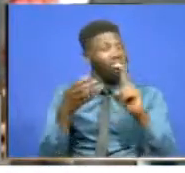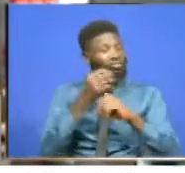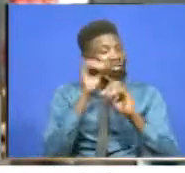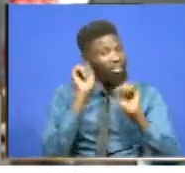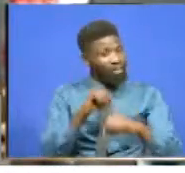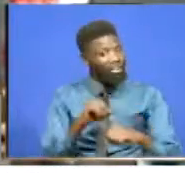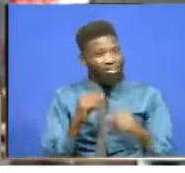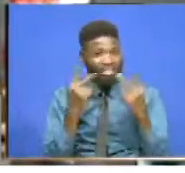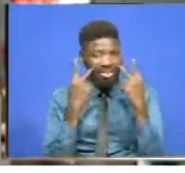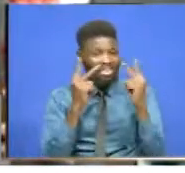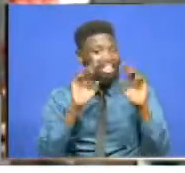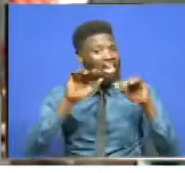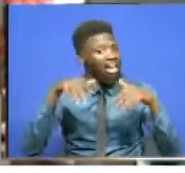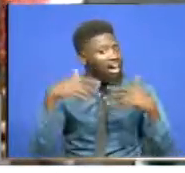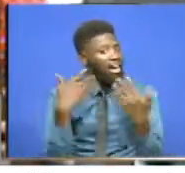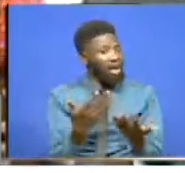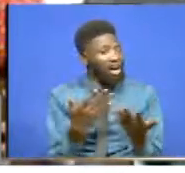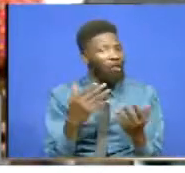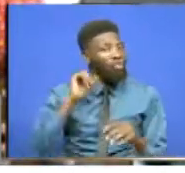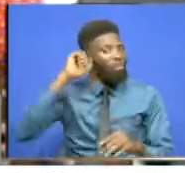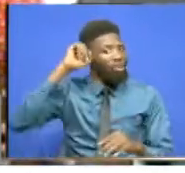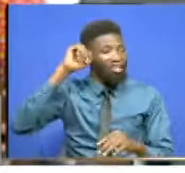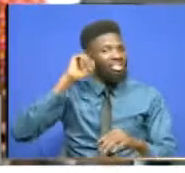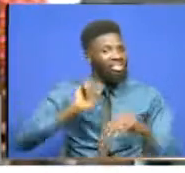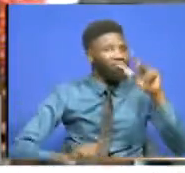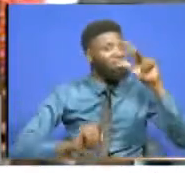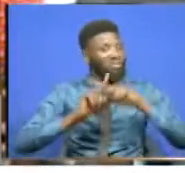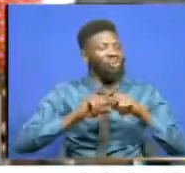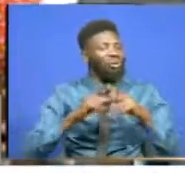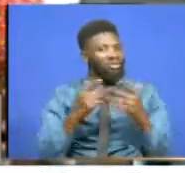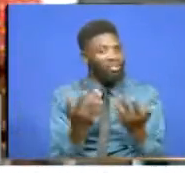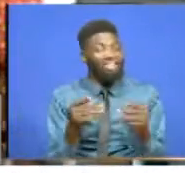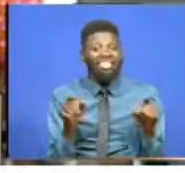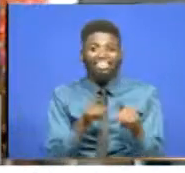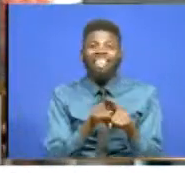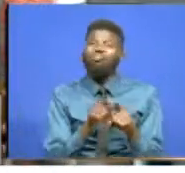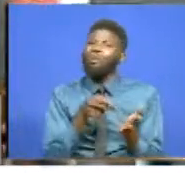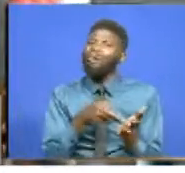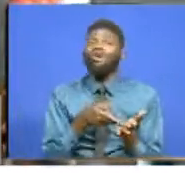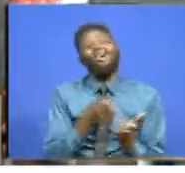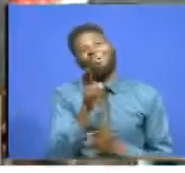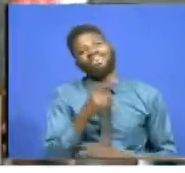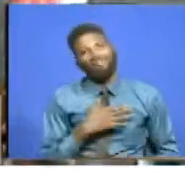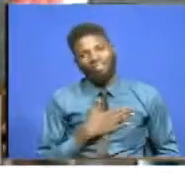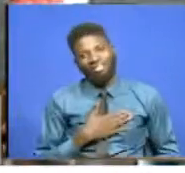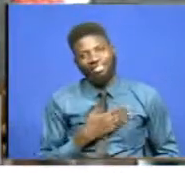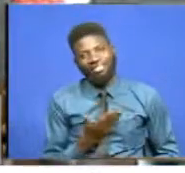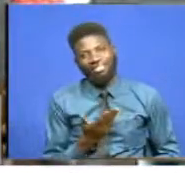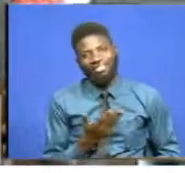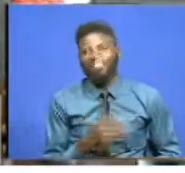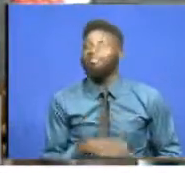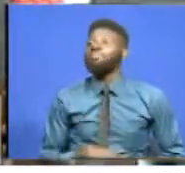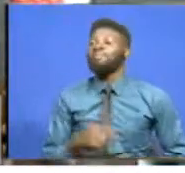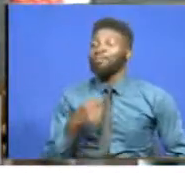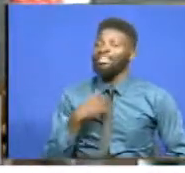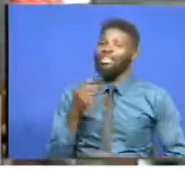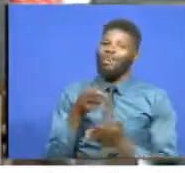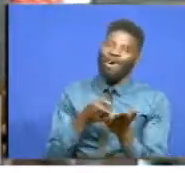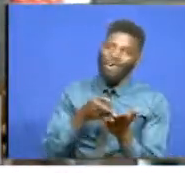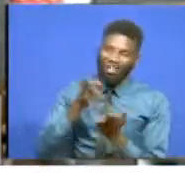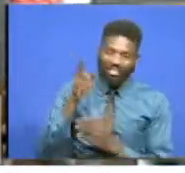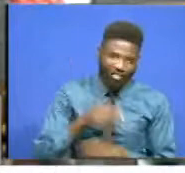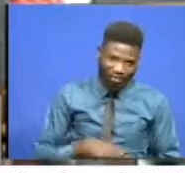Looking at the dynamics that are coming into play. The politics. And be very honest. I want to be very honest with you. Yeah. Politics has